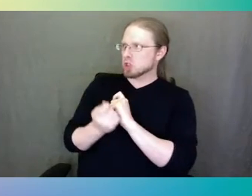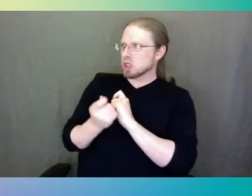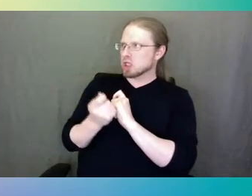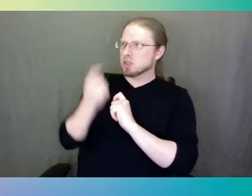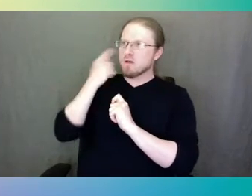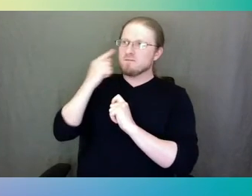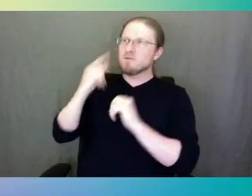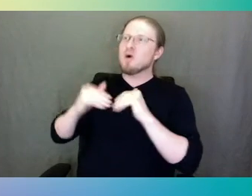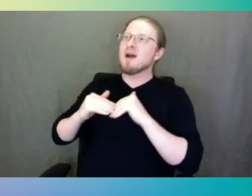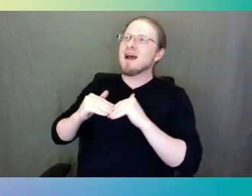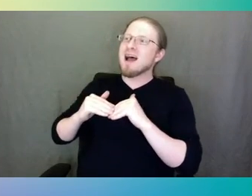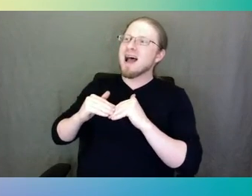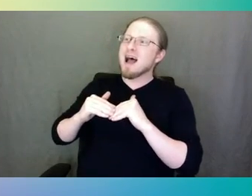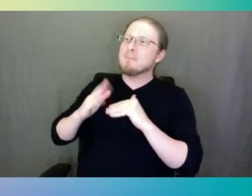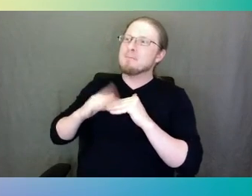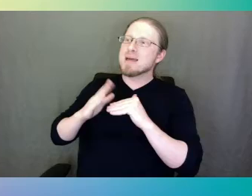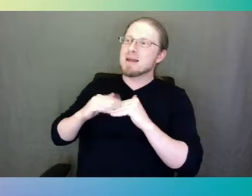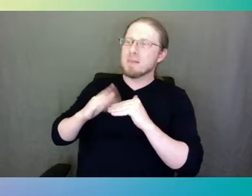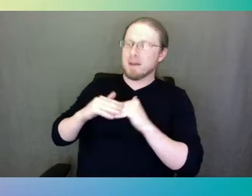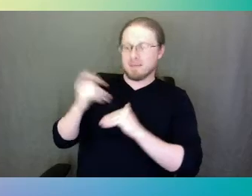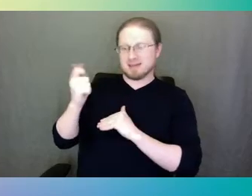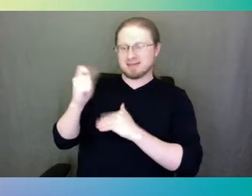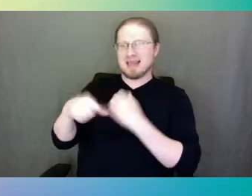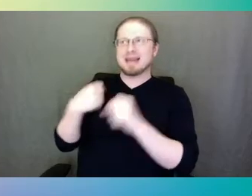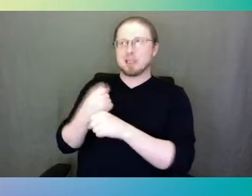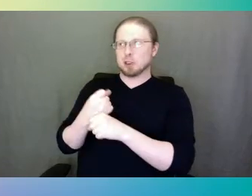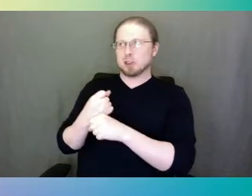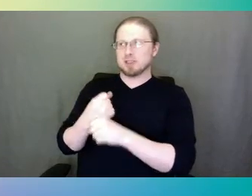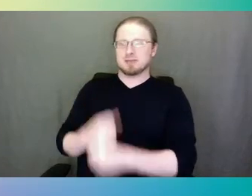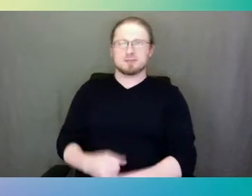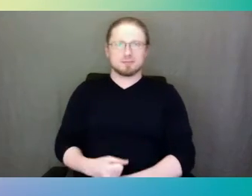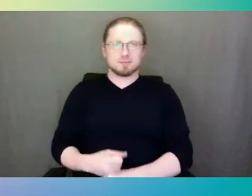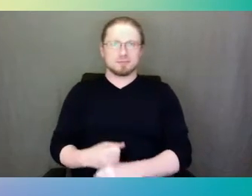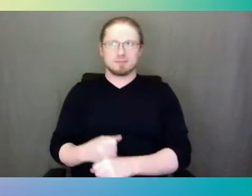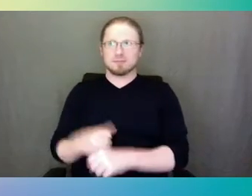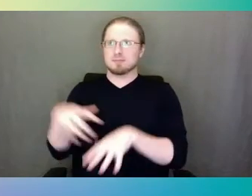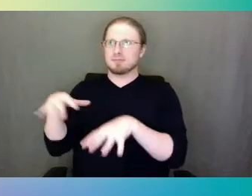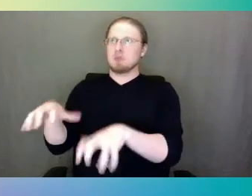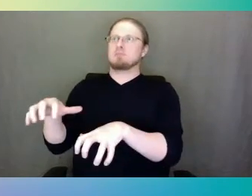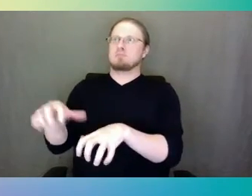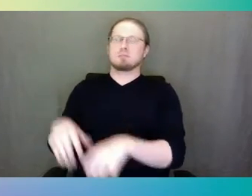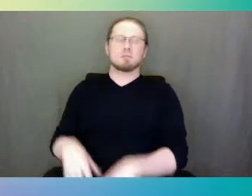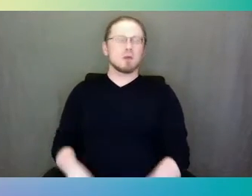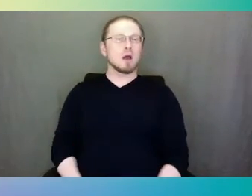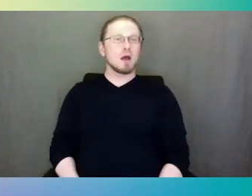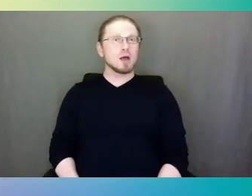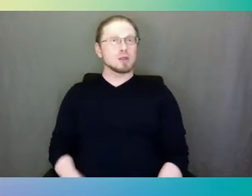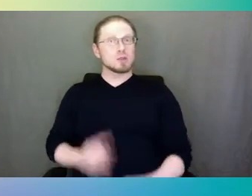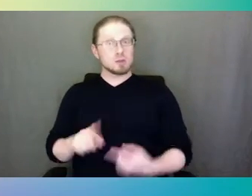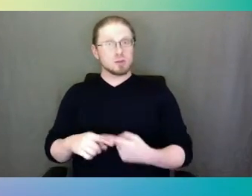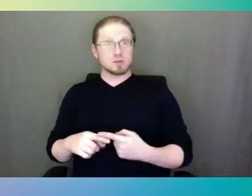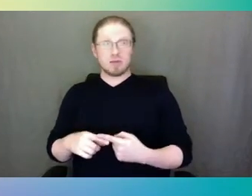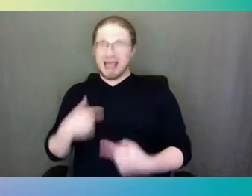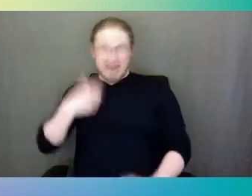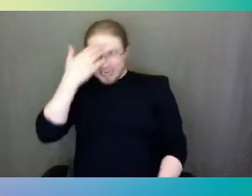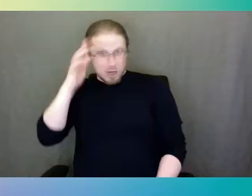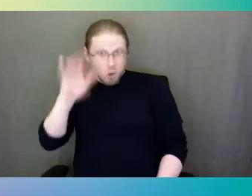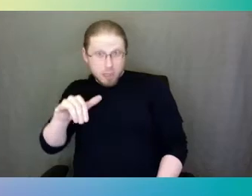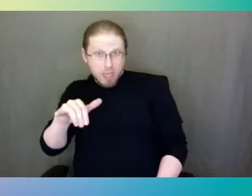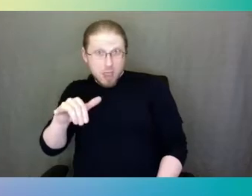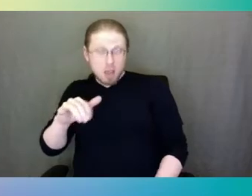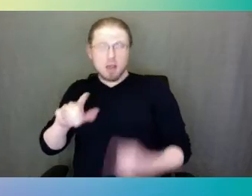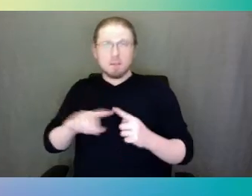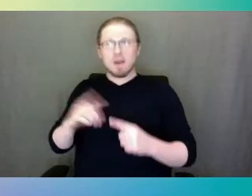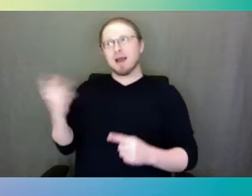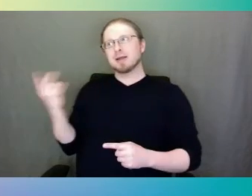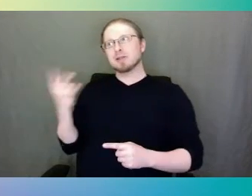least 10 years. So when we went further into so I didn't know this at the time, but as we went further into